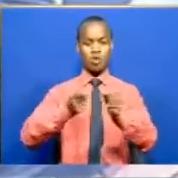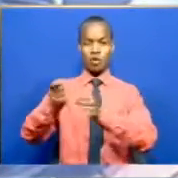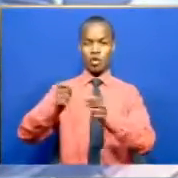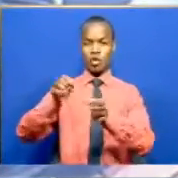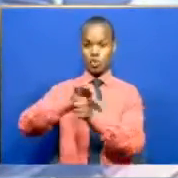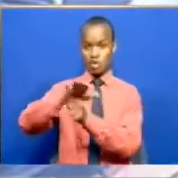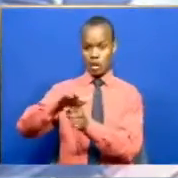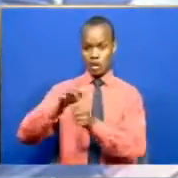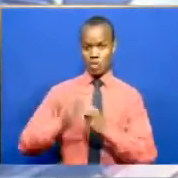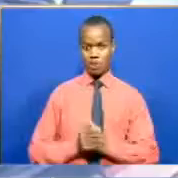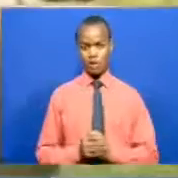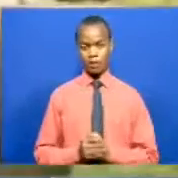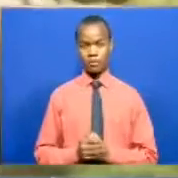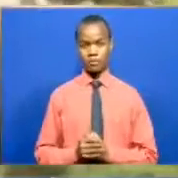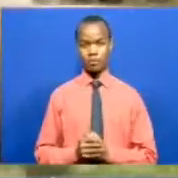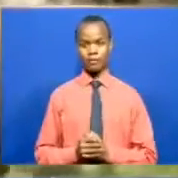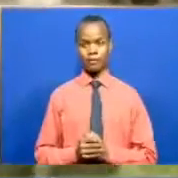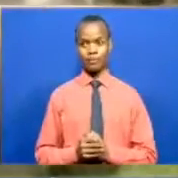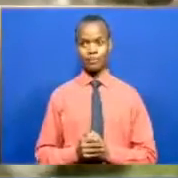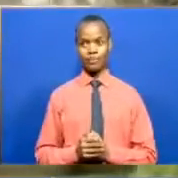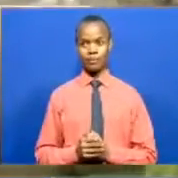COVID-19.